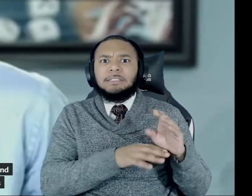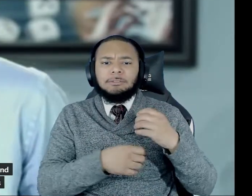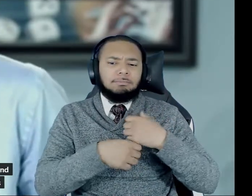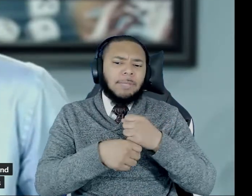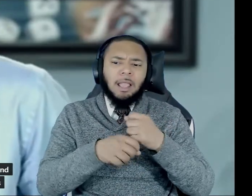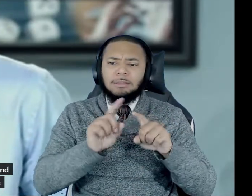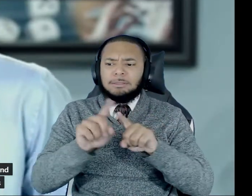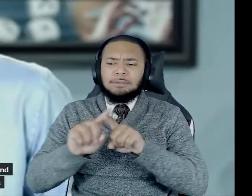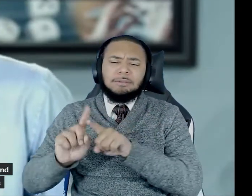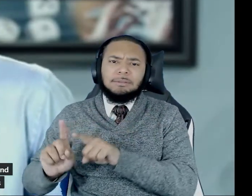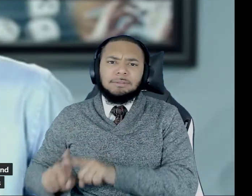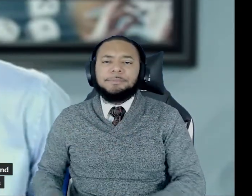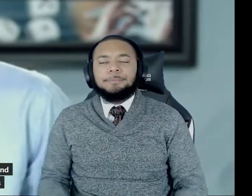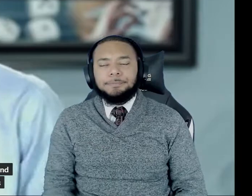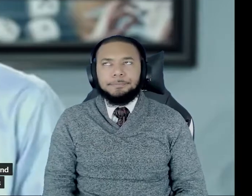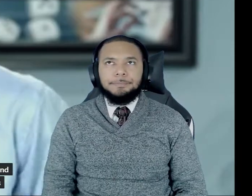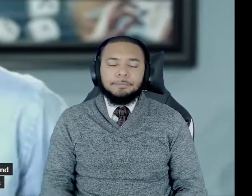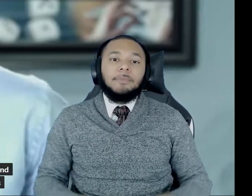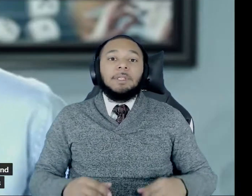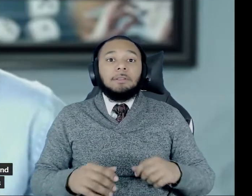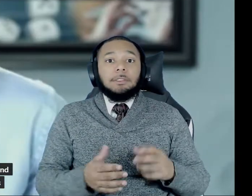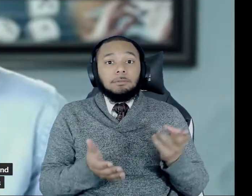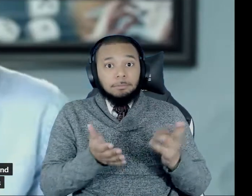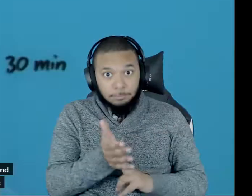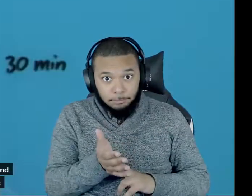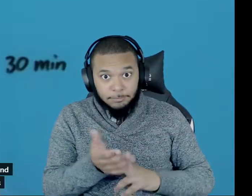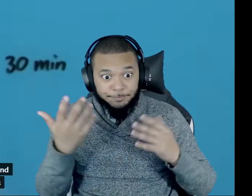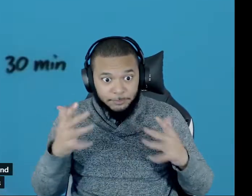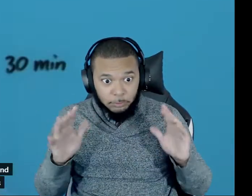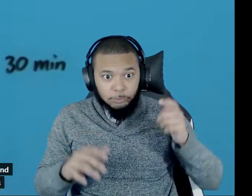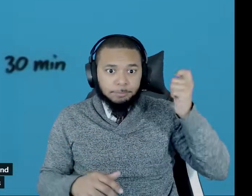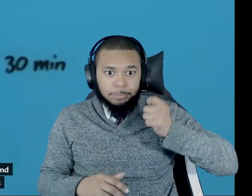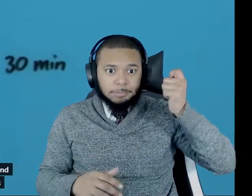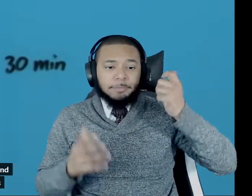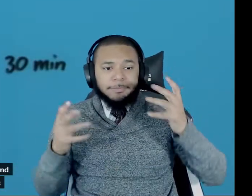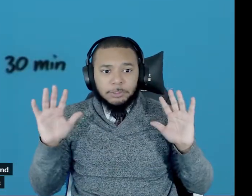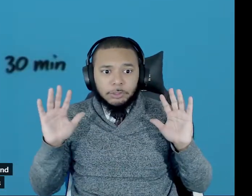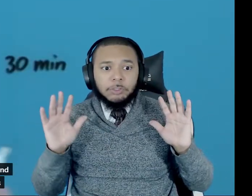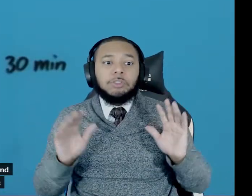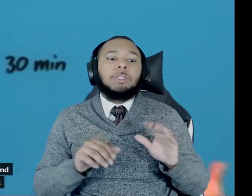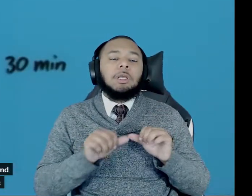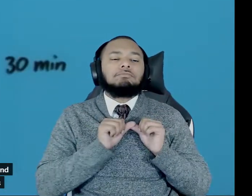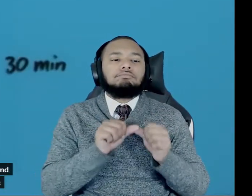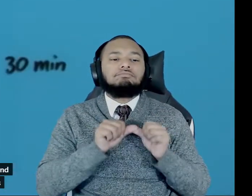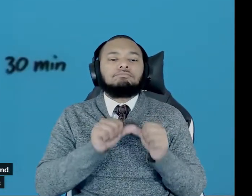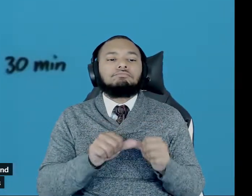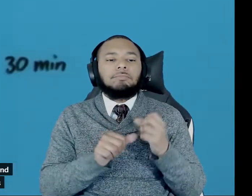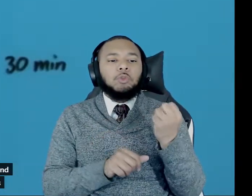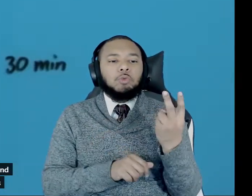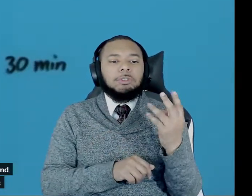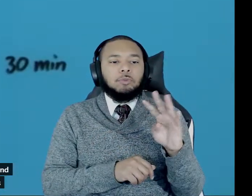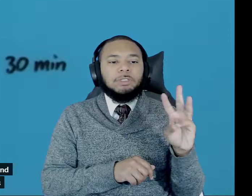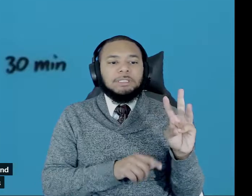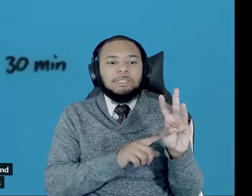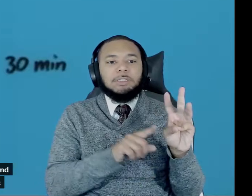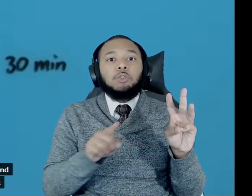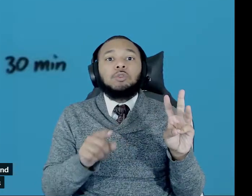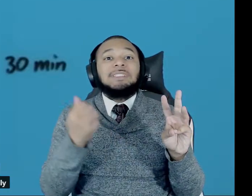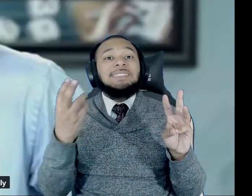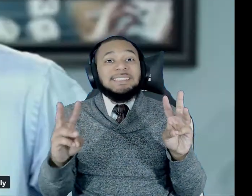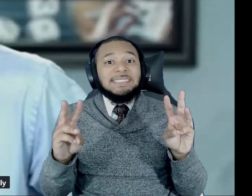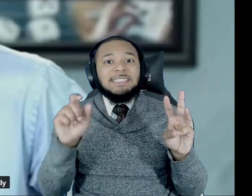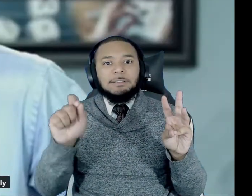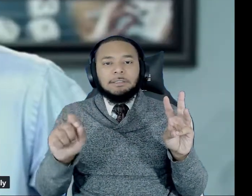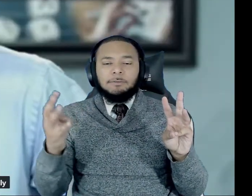products they possibly can. So you clock back in, and you go from 12:46 to 16:46. Oh, man.